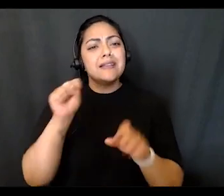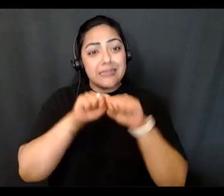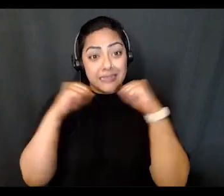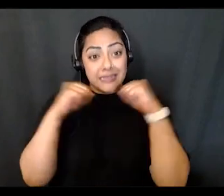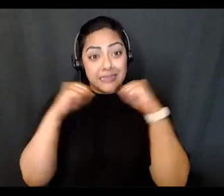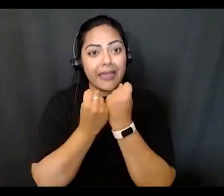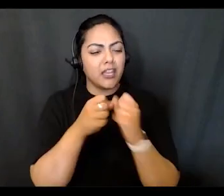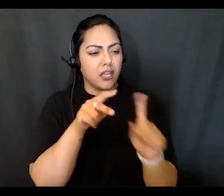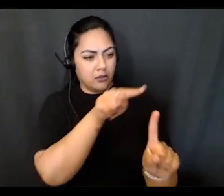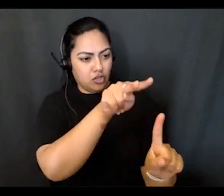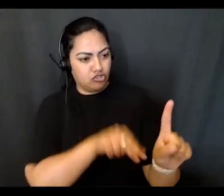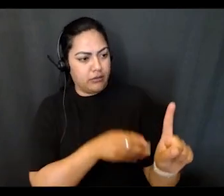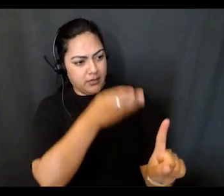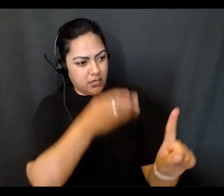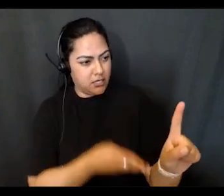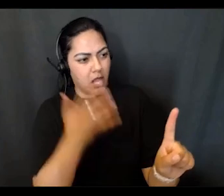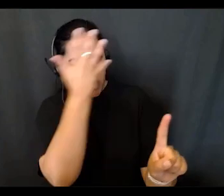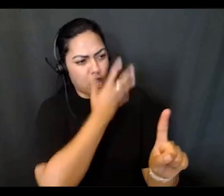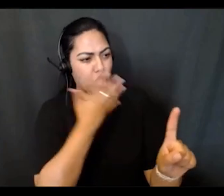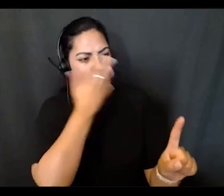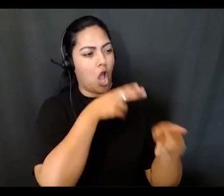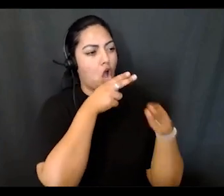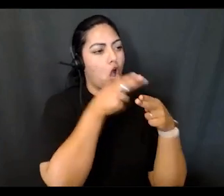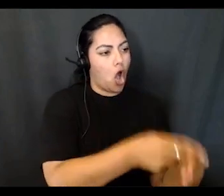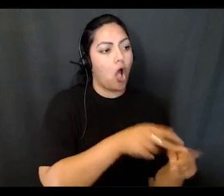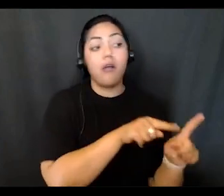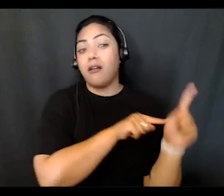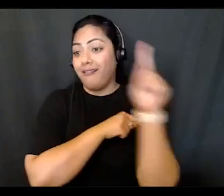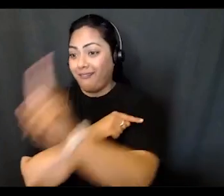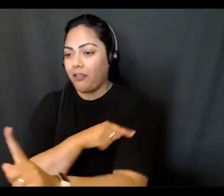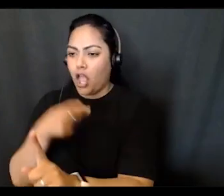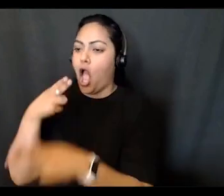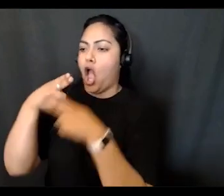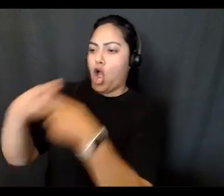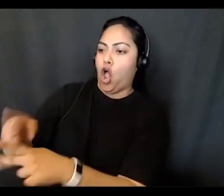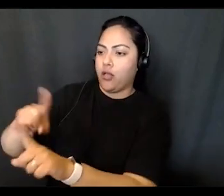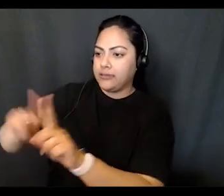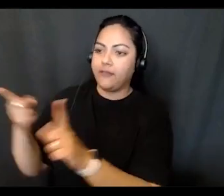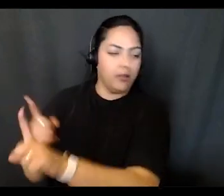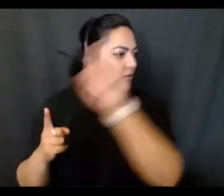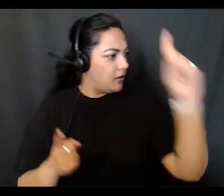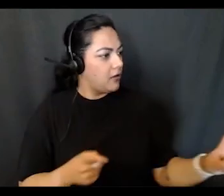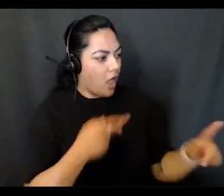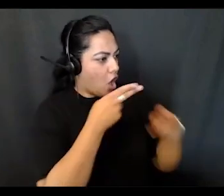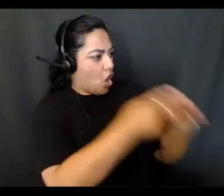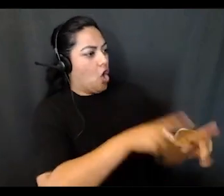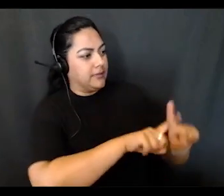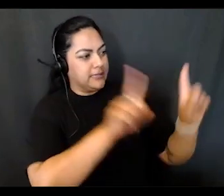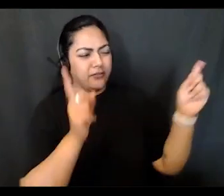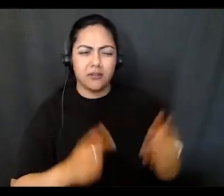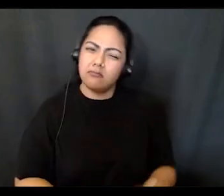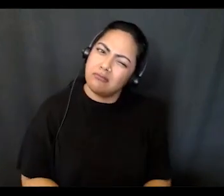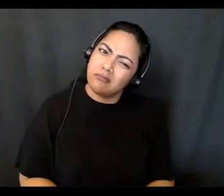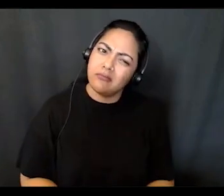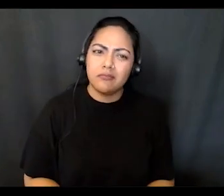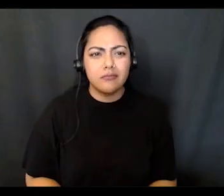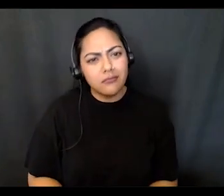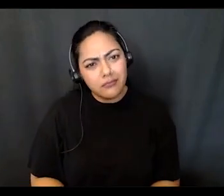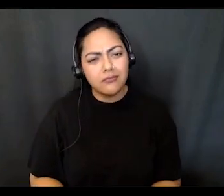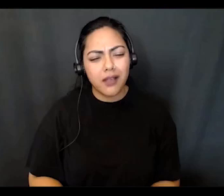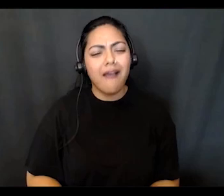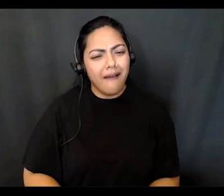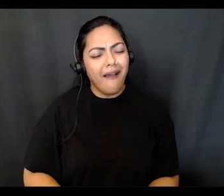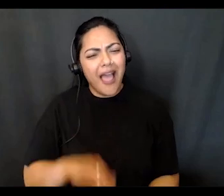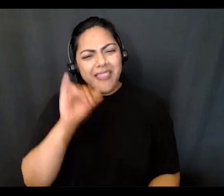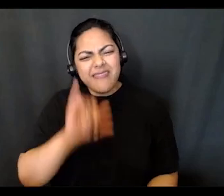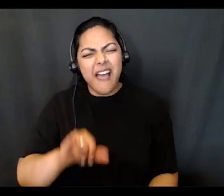him in the different ways. So I really thought these are ways in which we can see how what we think is race is really this, like it's an idea, right? But that